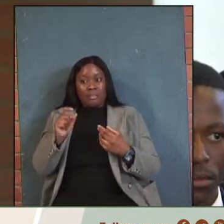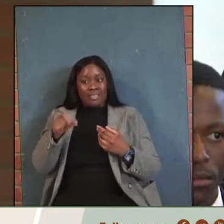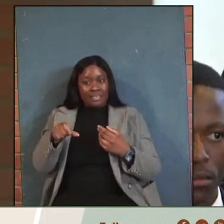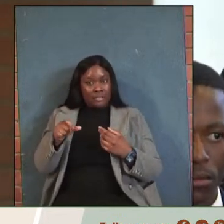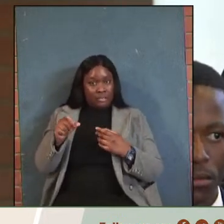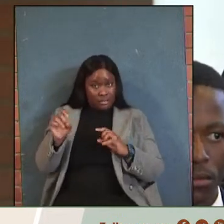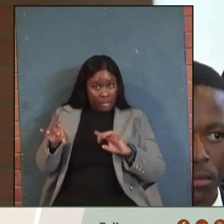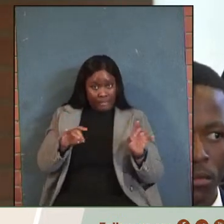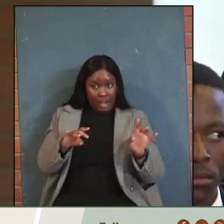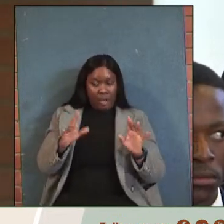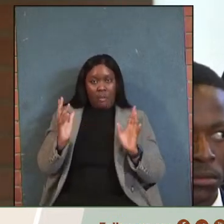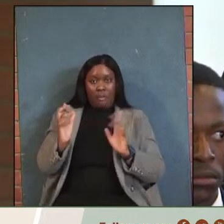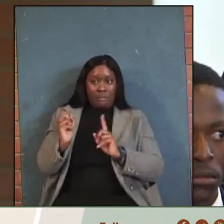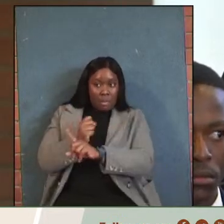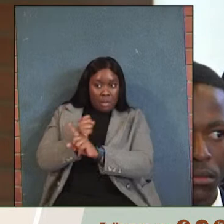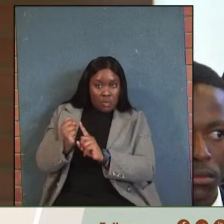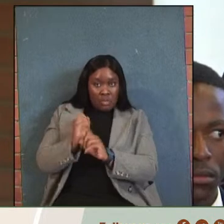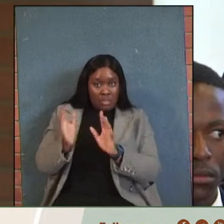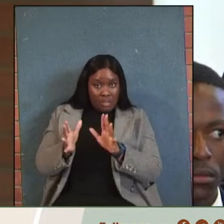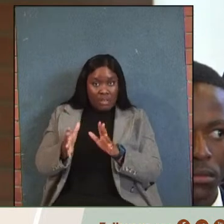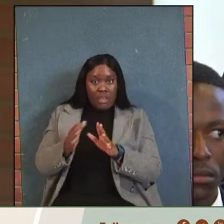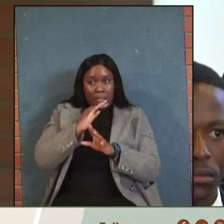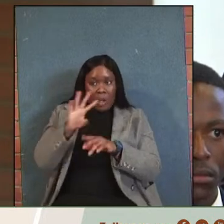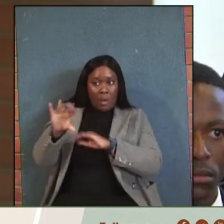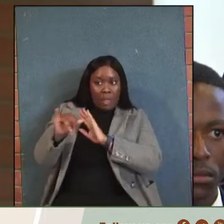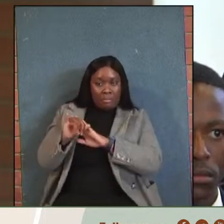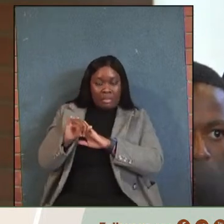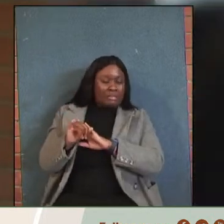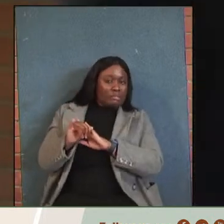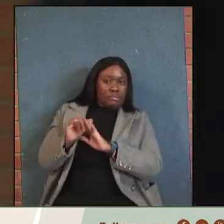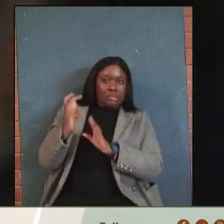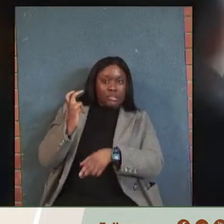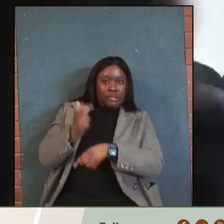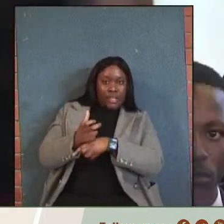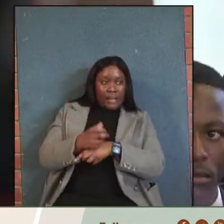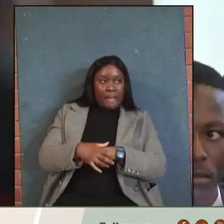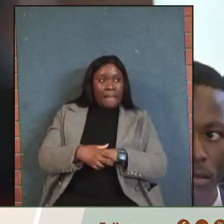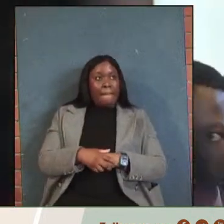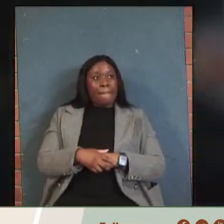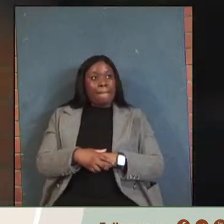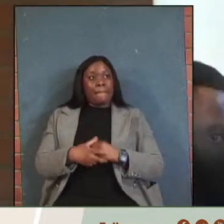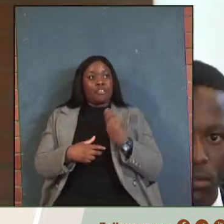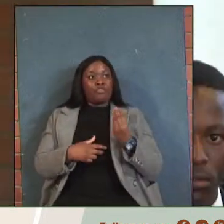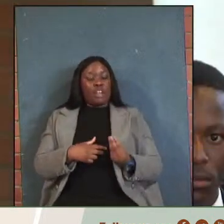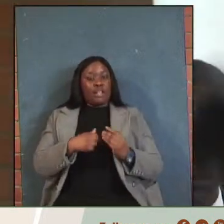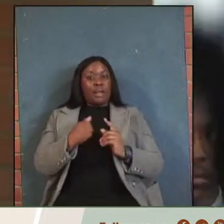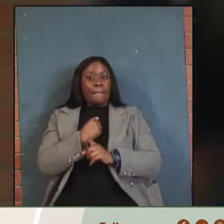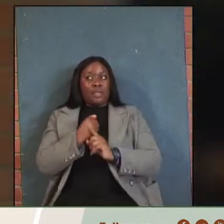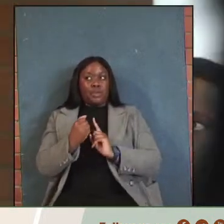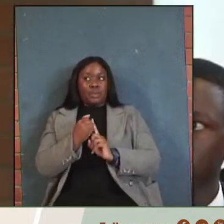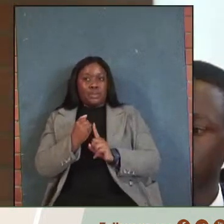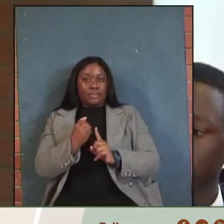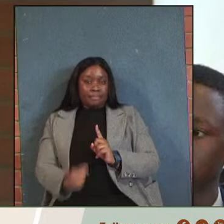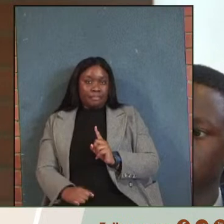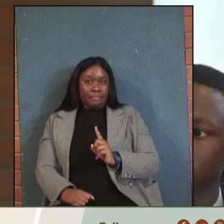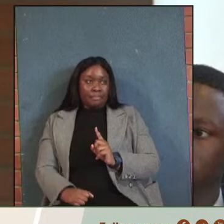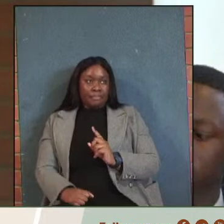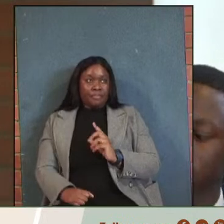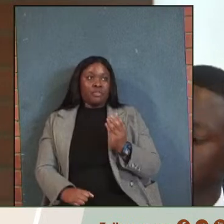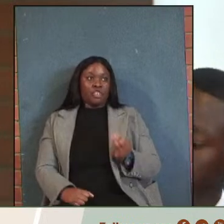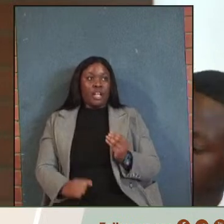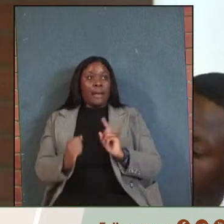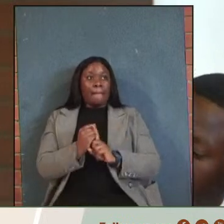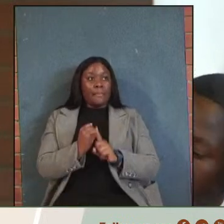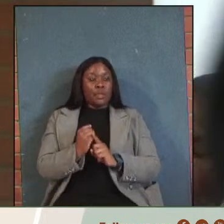at different times and society. Child abuse. Child abuse, also called as child